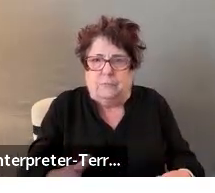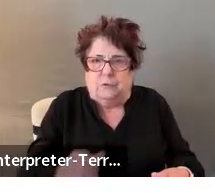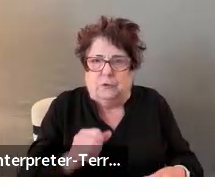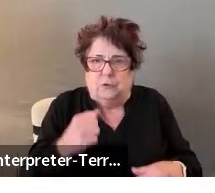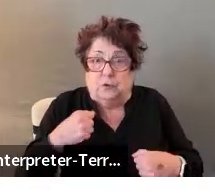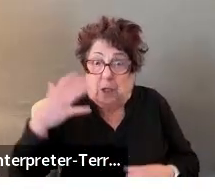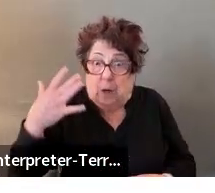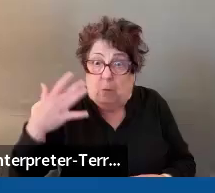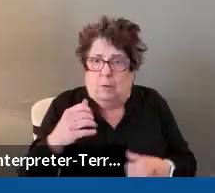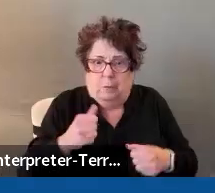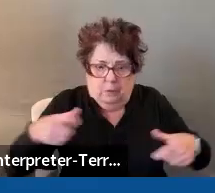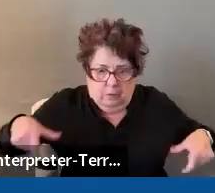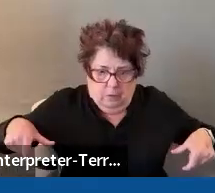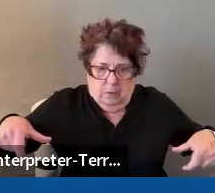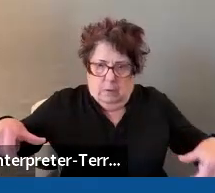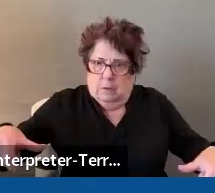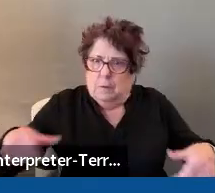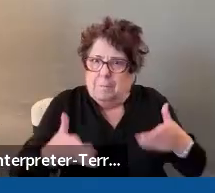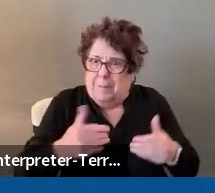paid caregiver.